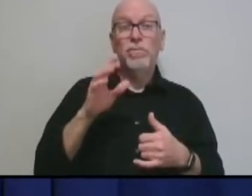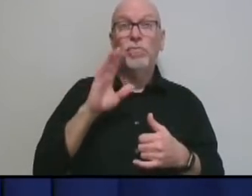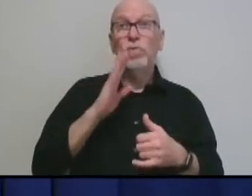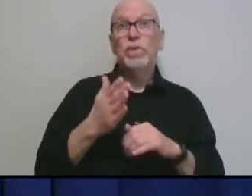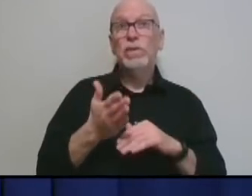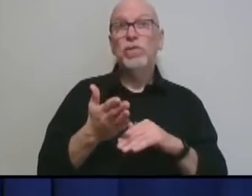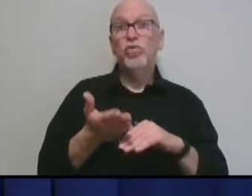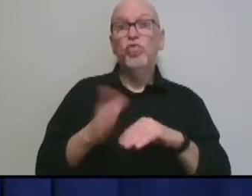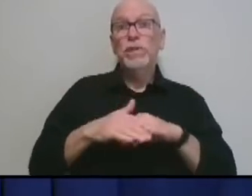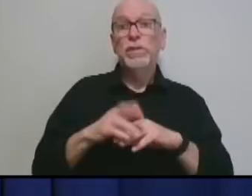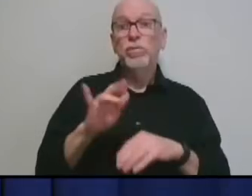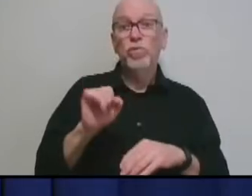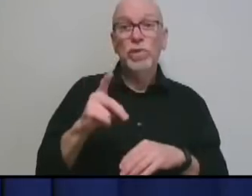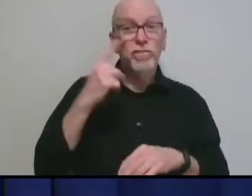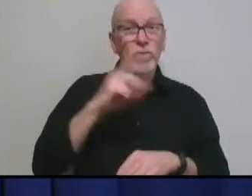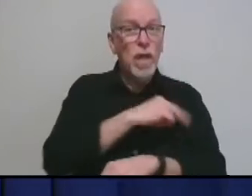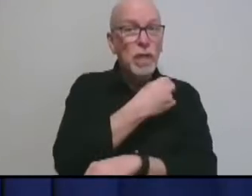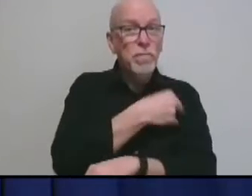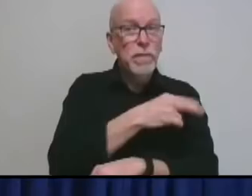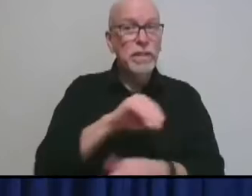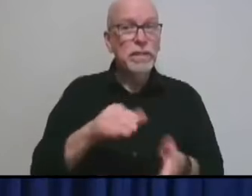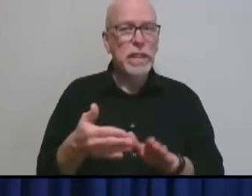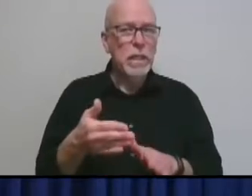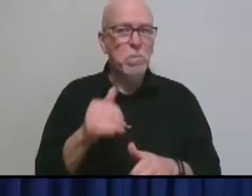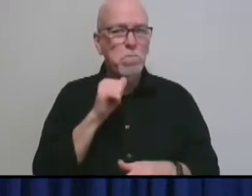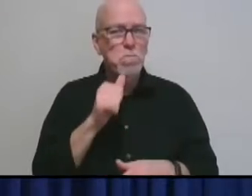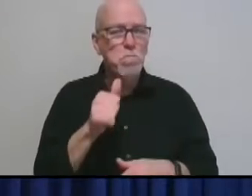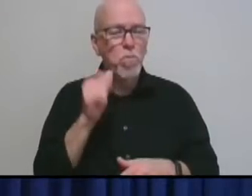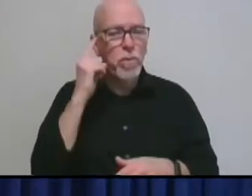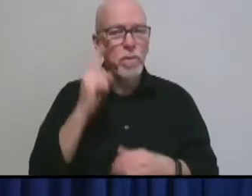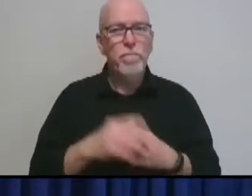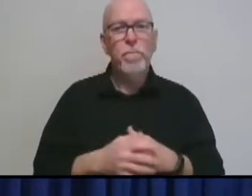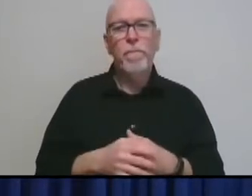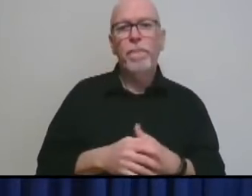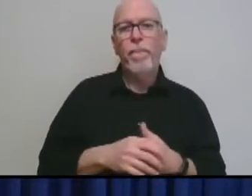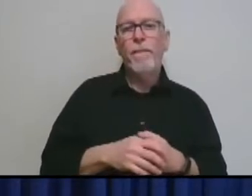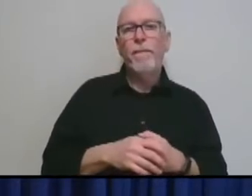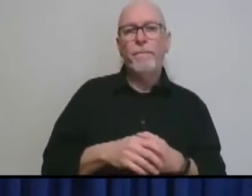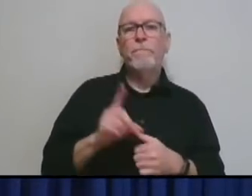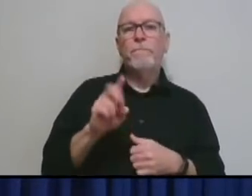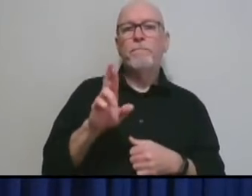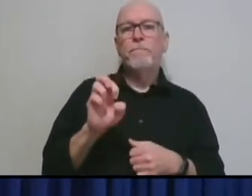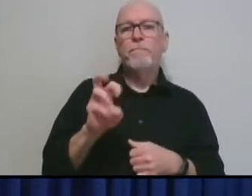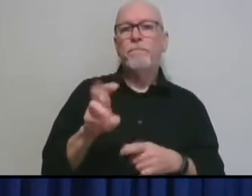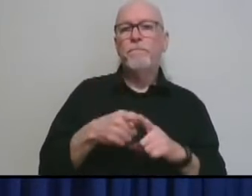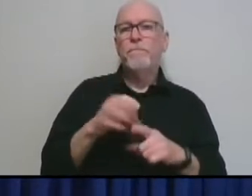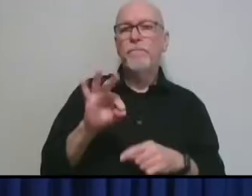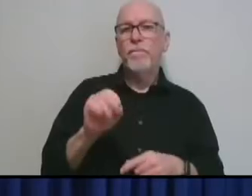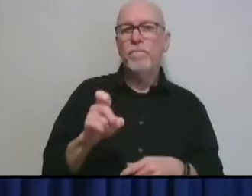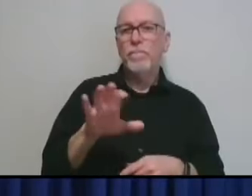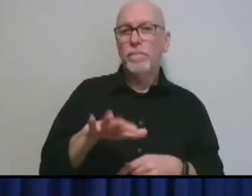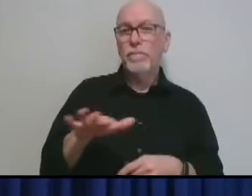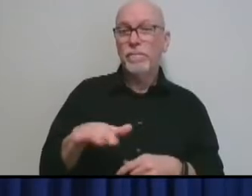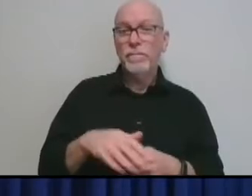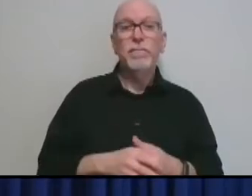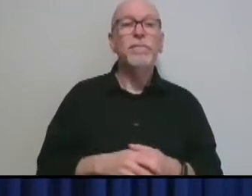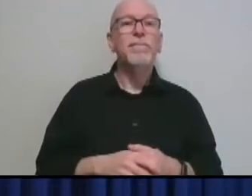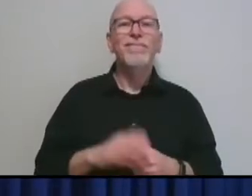the risk of hospitalizations and deaths. Drew with Fox 55. Afternoon,